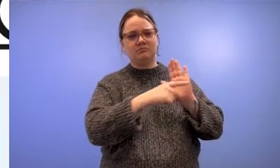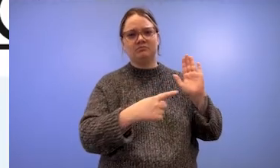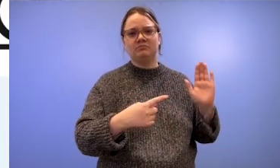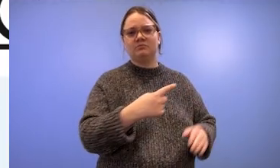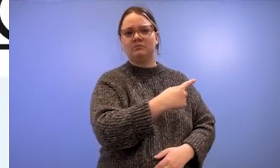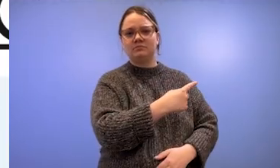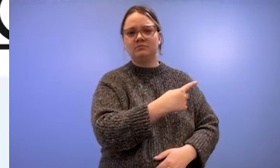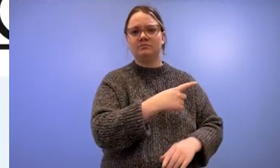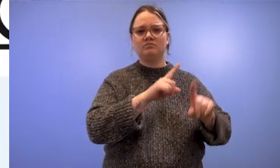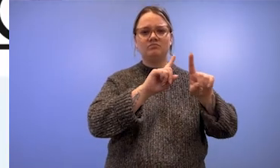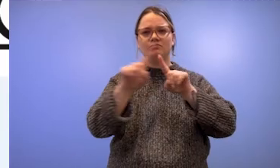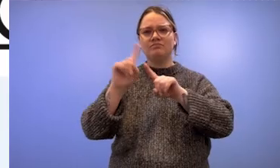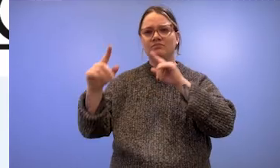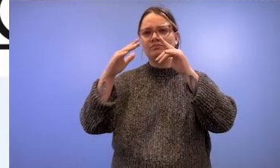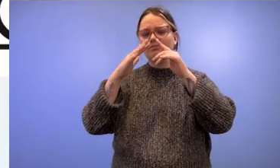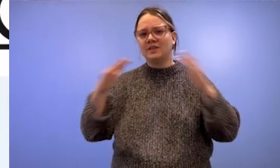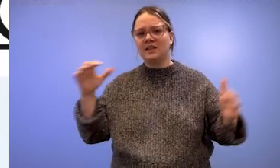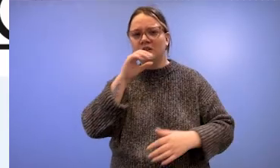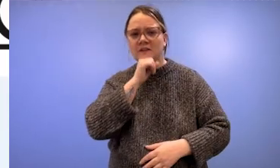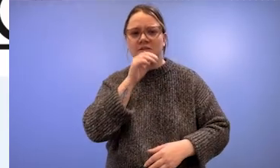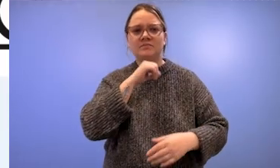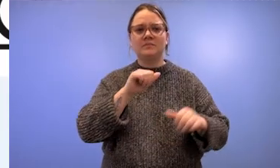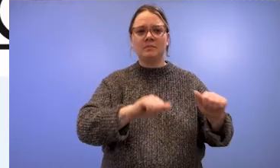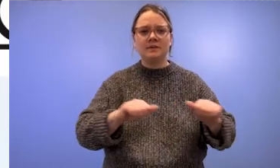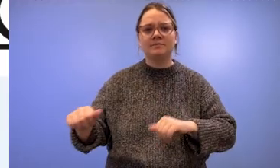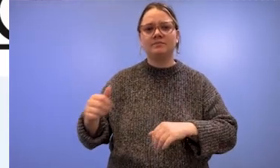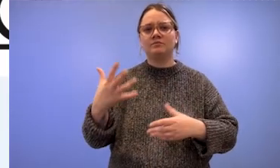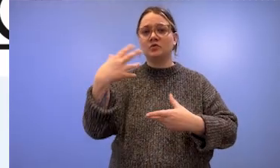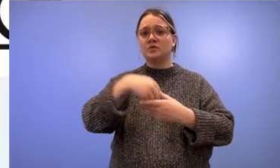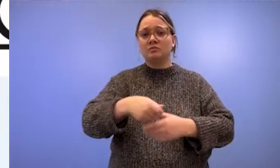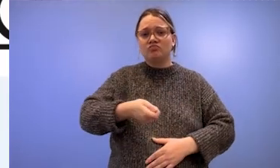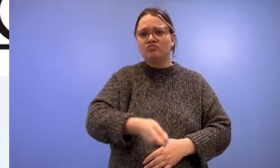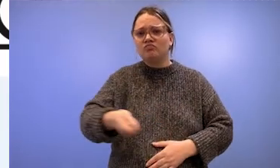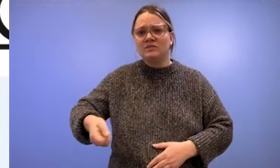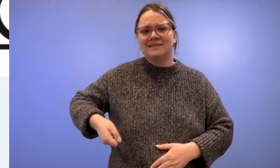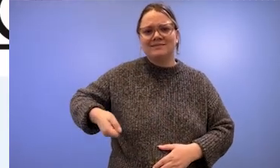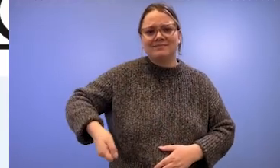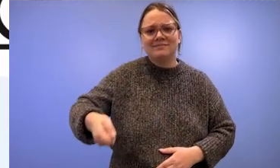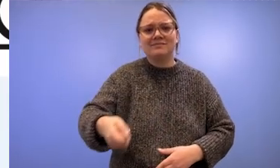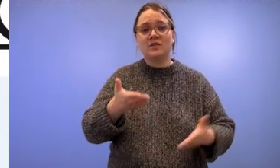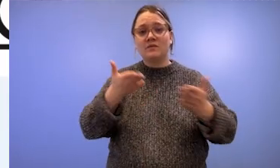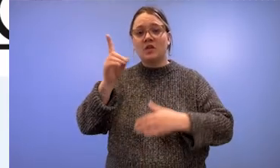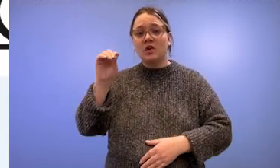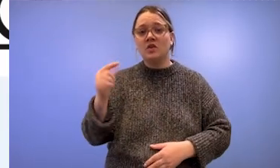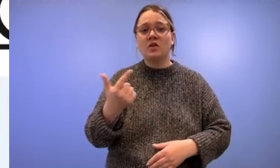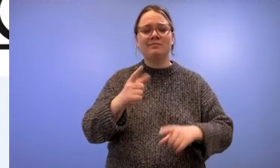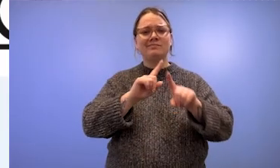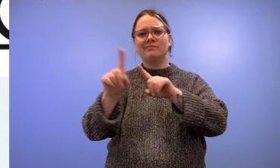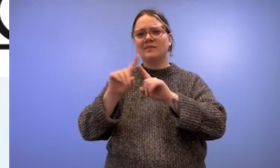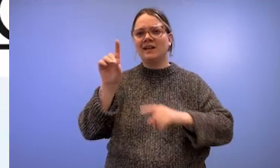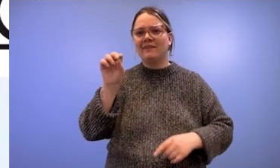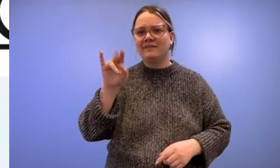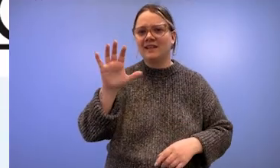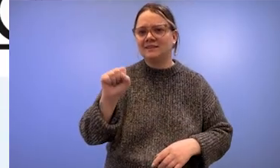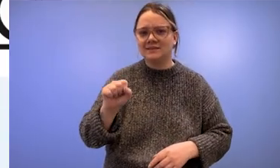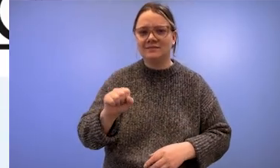icons depicting people with varying ages and abilities, including those who use canes, service dogs, and other mobility